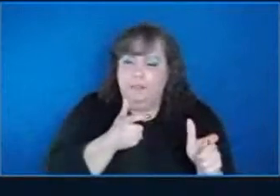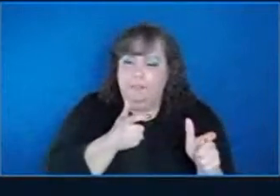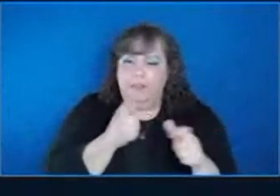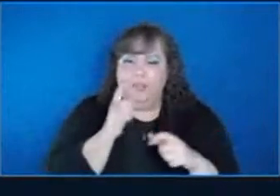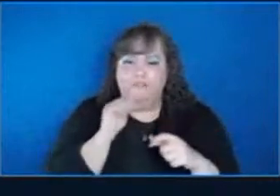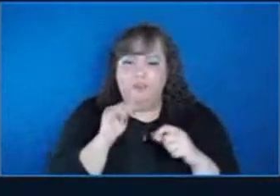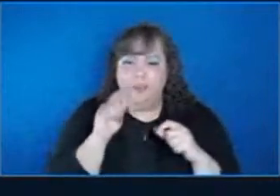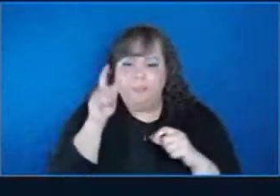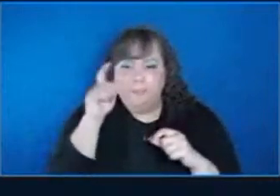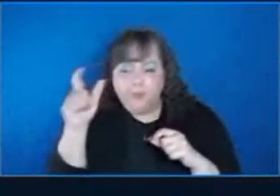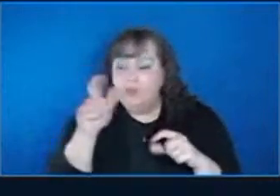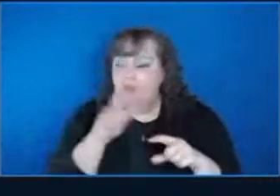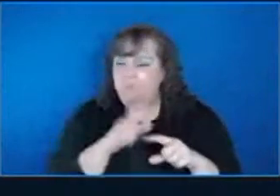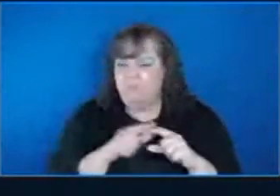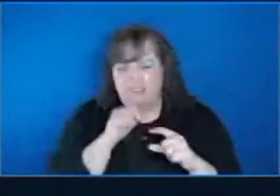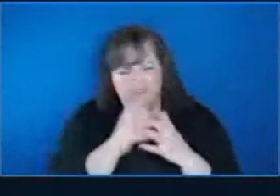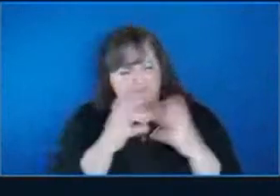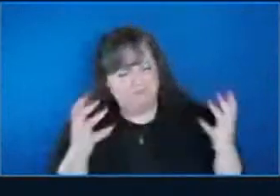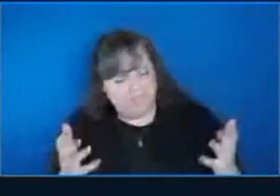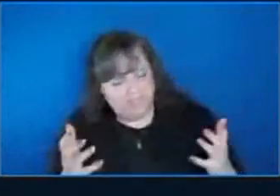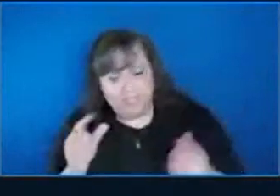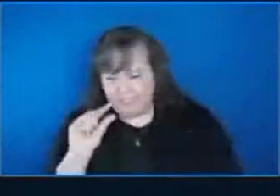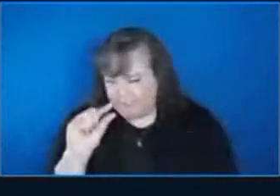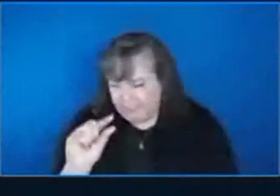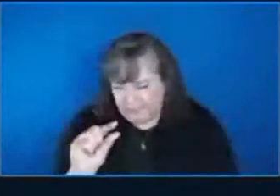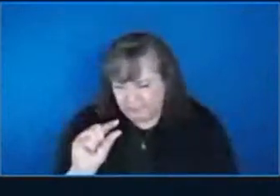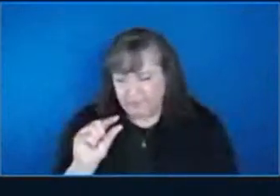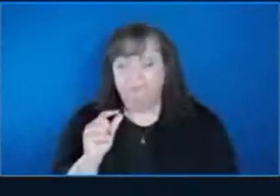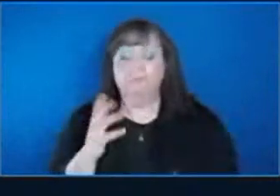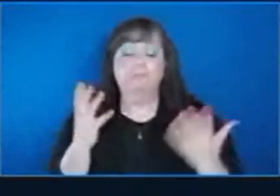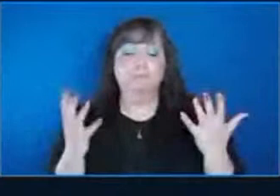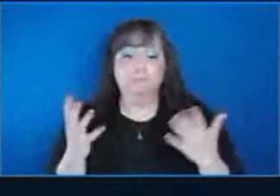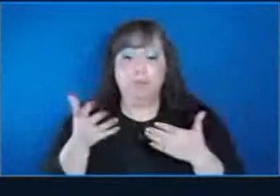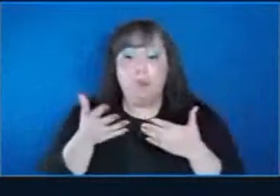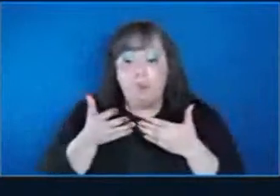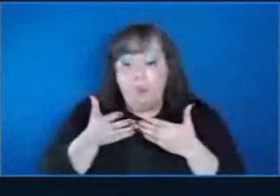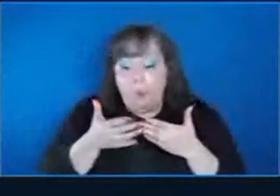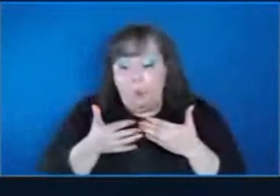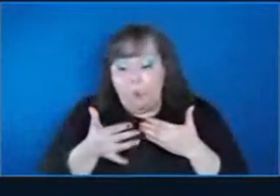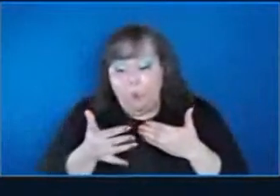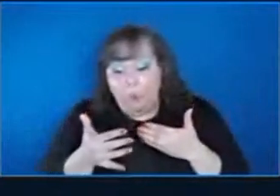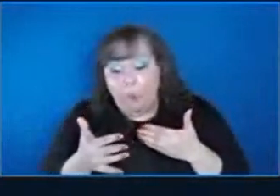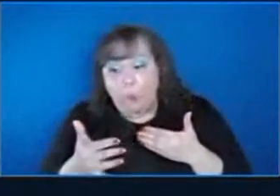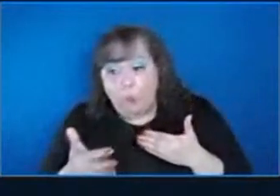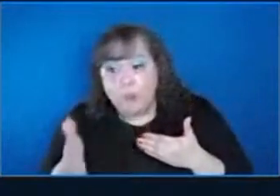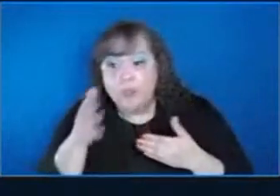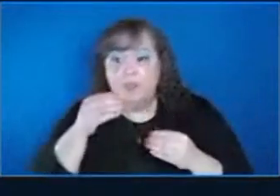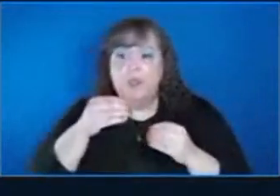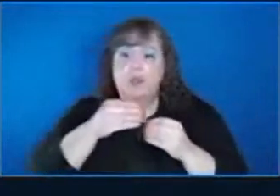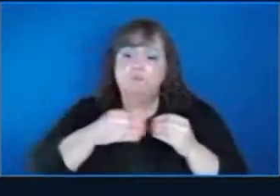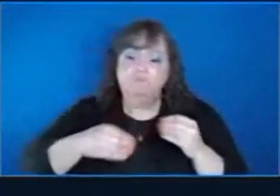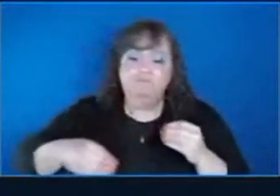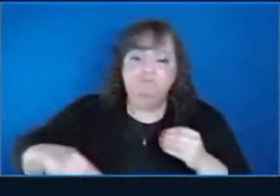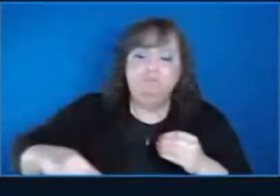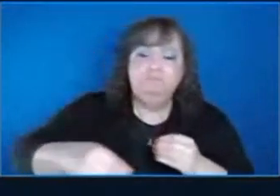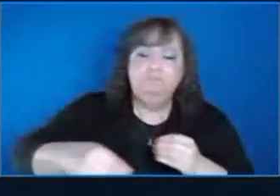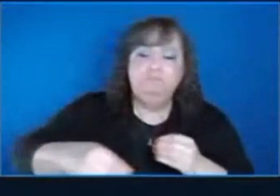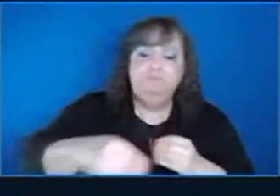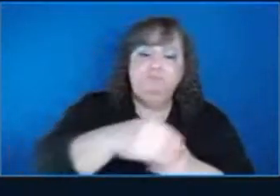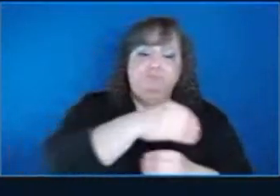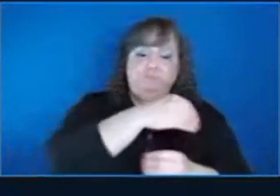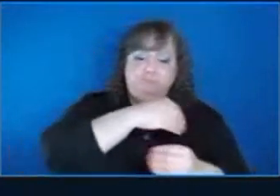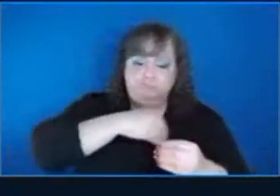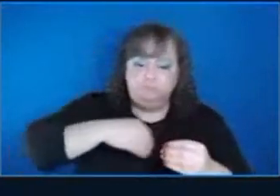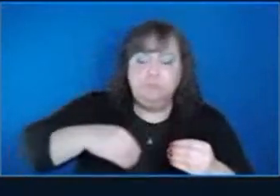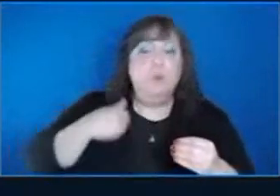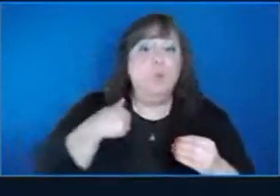not very much, just a tiny bit. But over time, it's going to go around Didymos, and we're hoping to slow it down. Nancy can